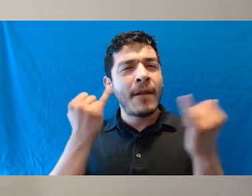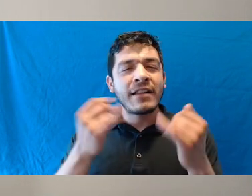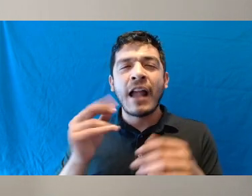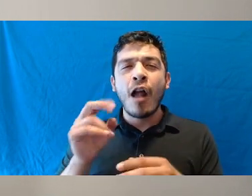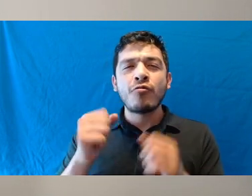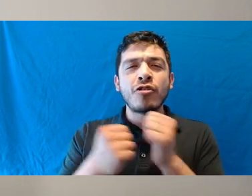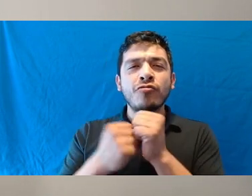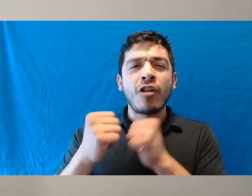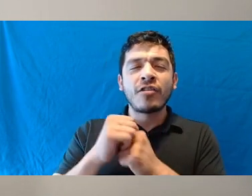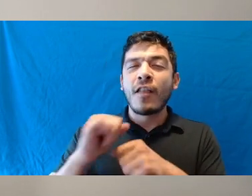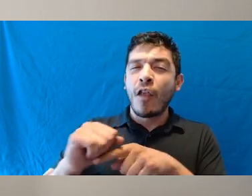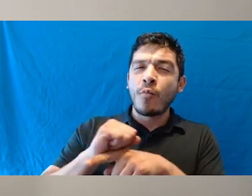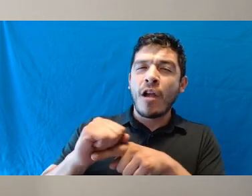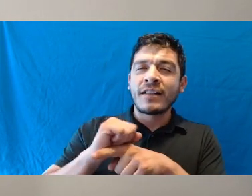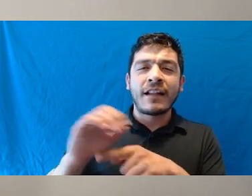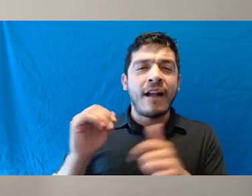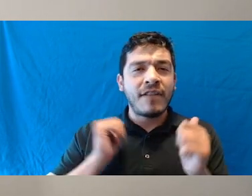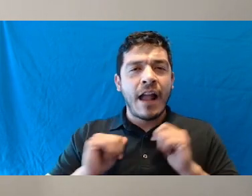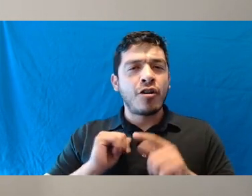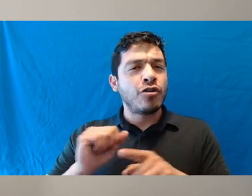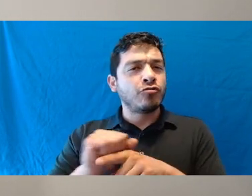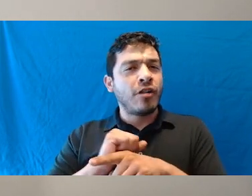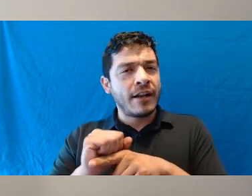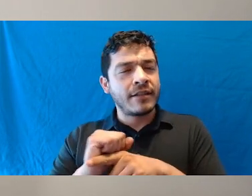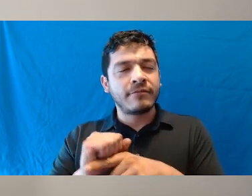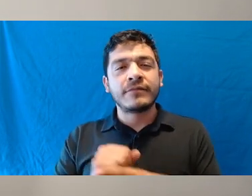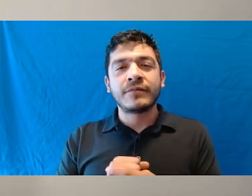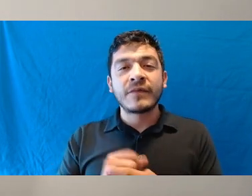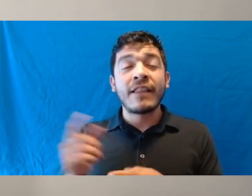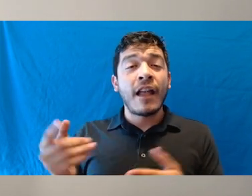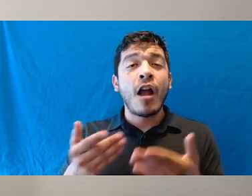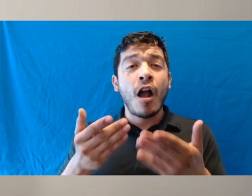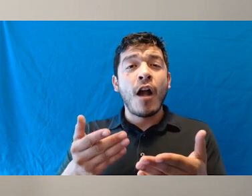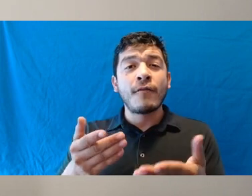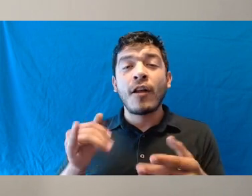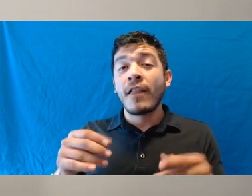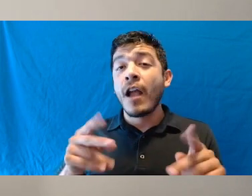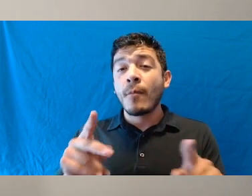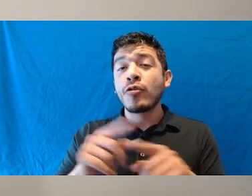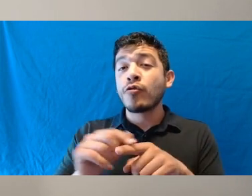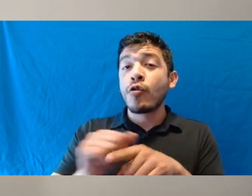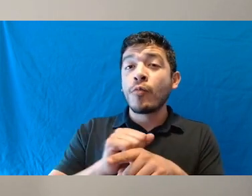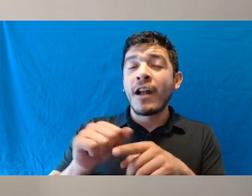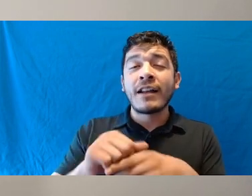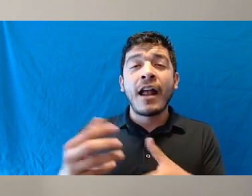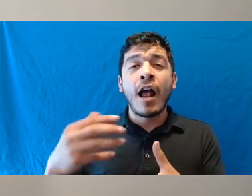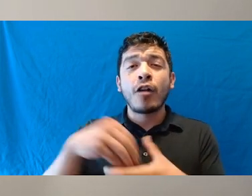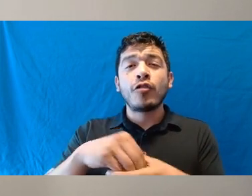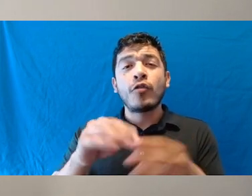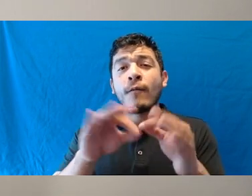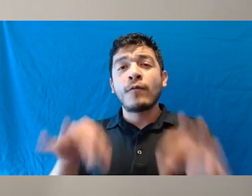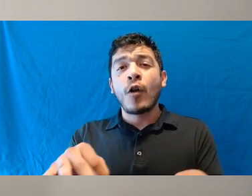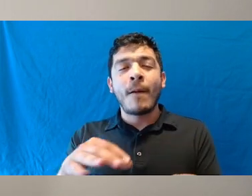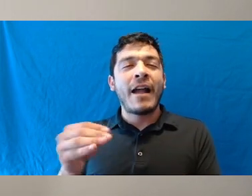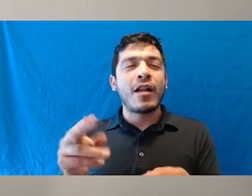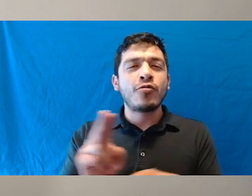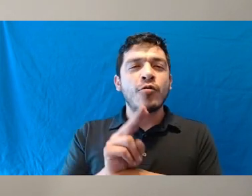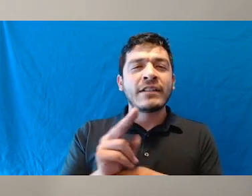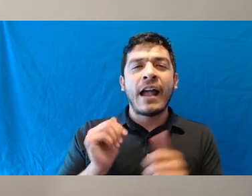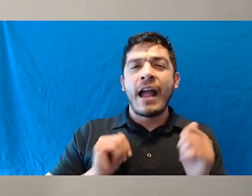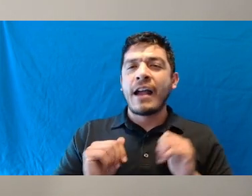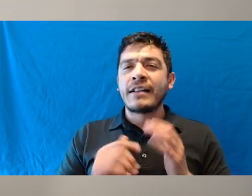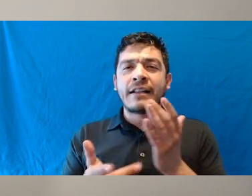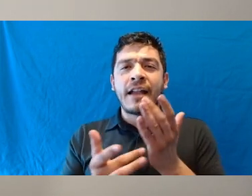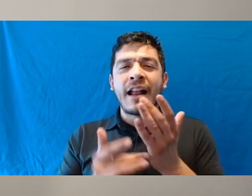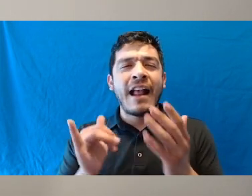will offer participants the opportunity to practice in culturally inclusive forms and embodied acting techniques that embrace heritage,